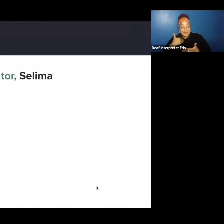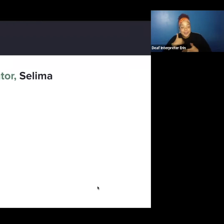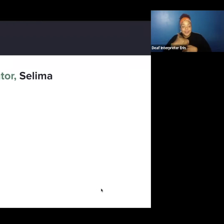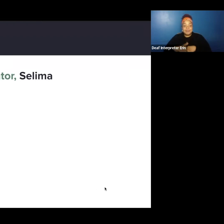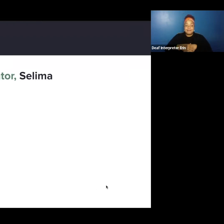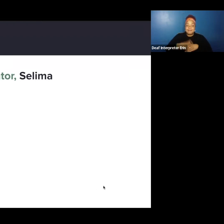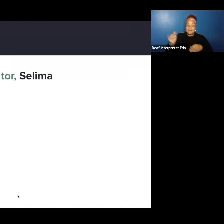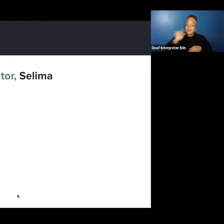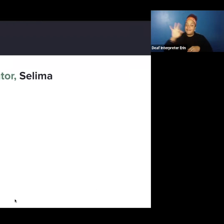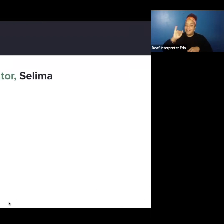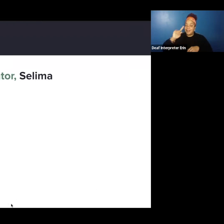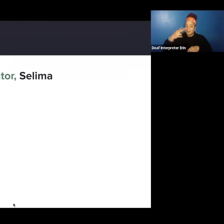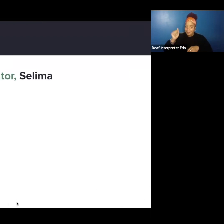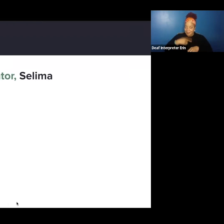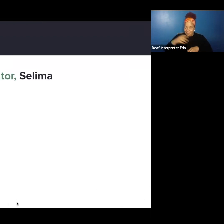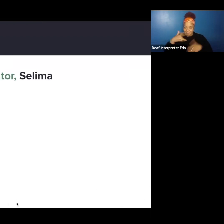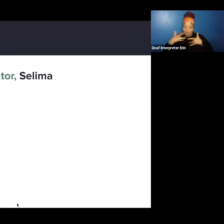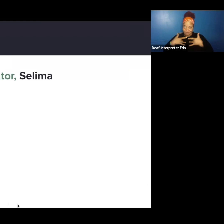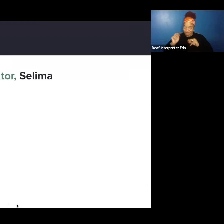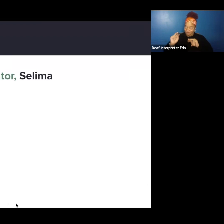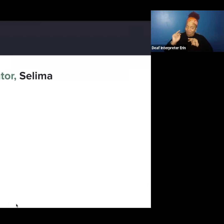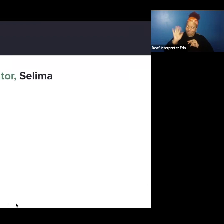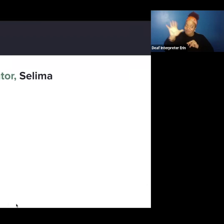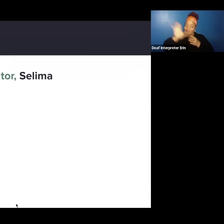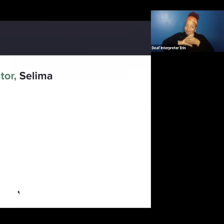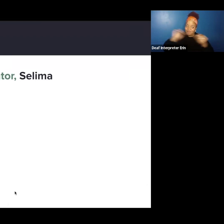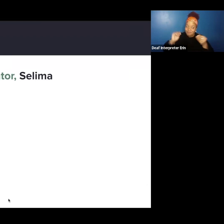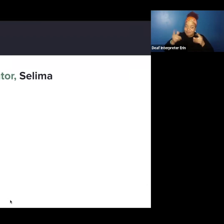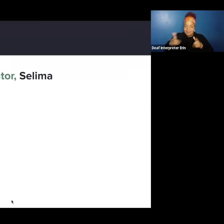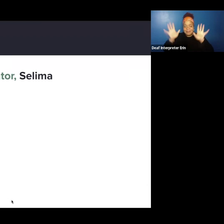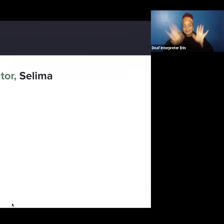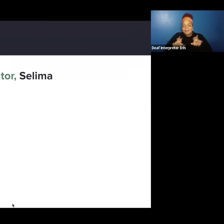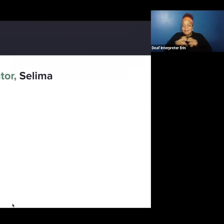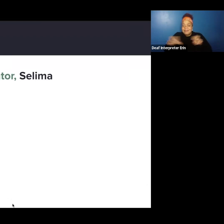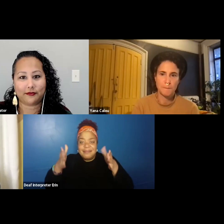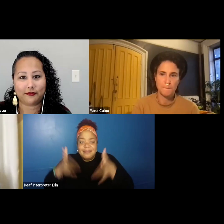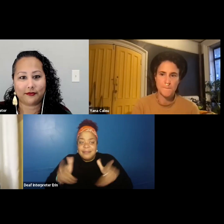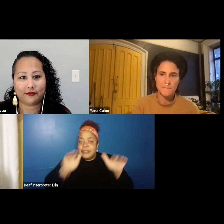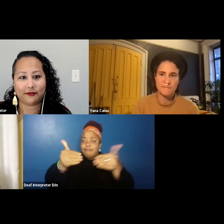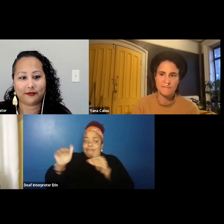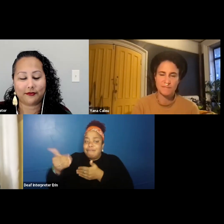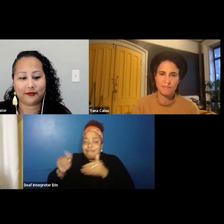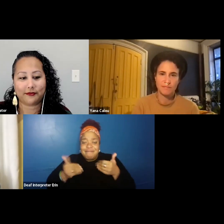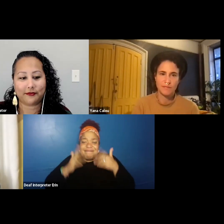and then from all of our lovely panelists who will be introducing themselves shortly. Thanks again so much, everyone, for being here.